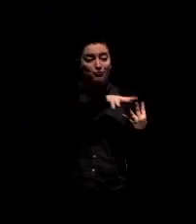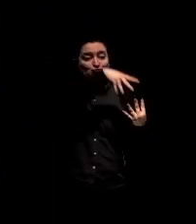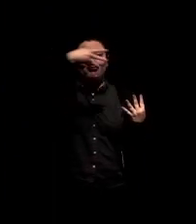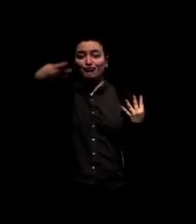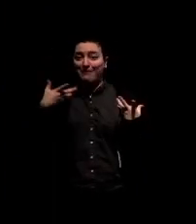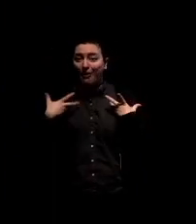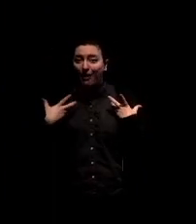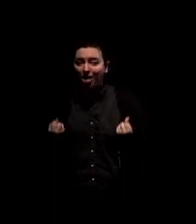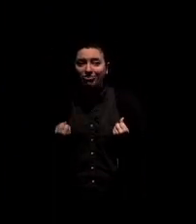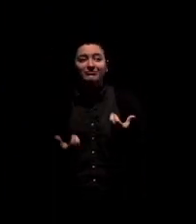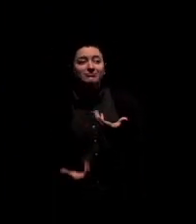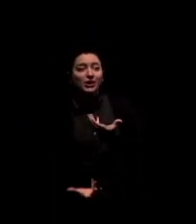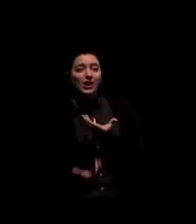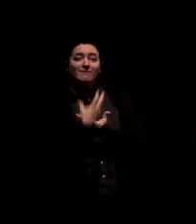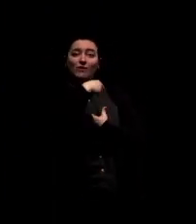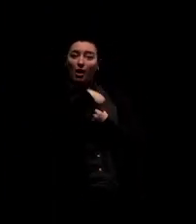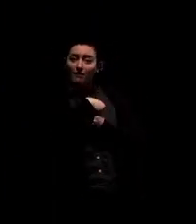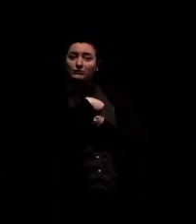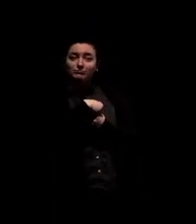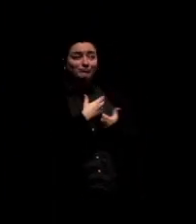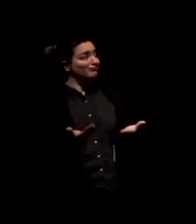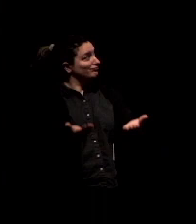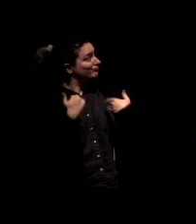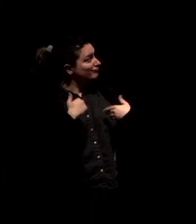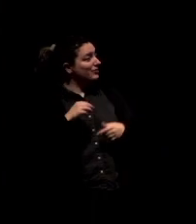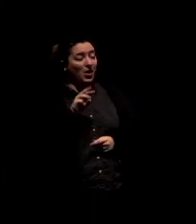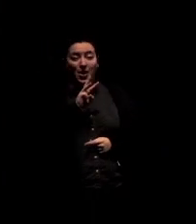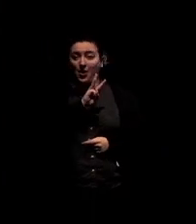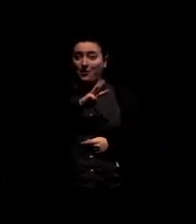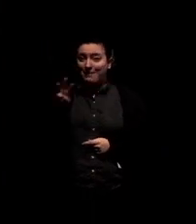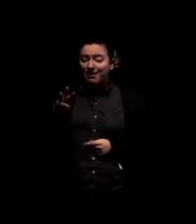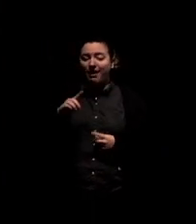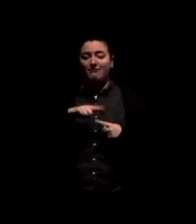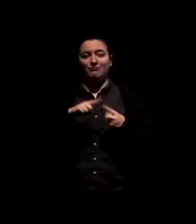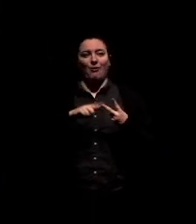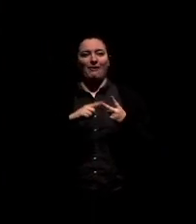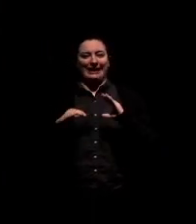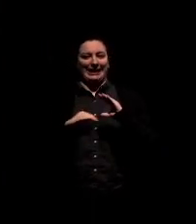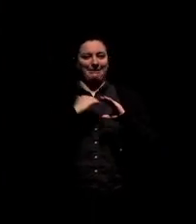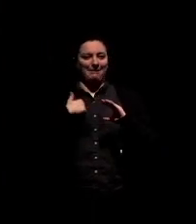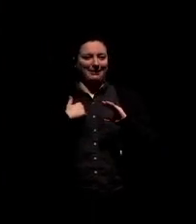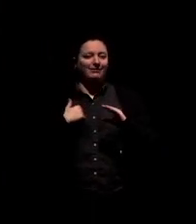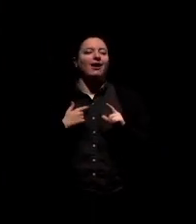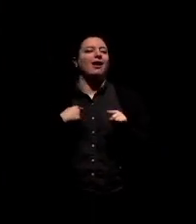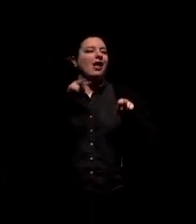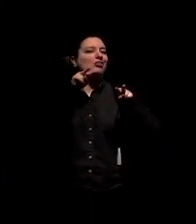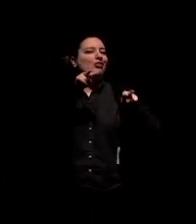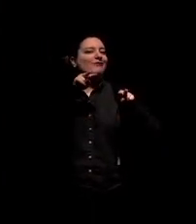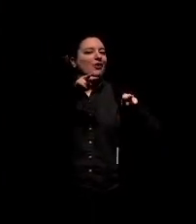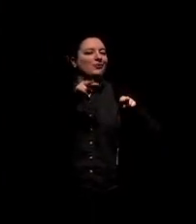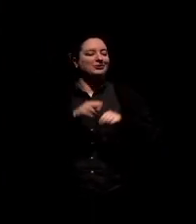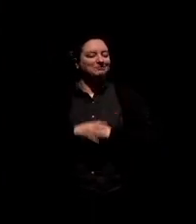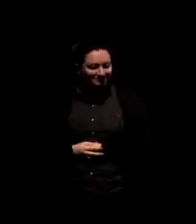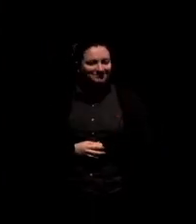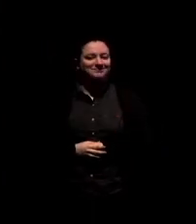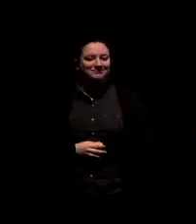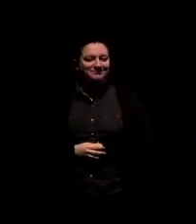involved in any way, visit our website or feel free to send me an email, and I look forward now to our panel conversation.